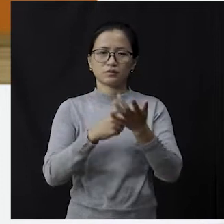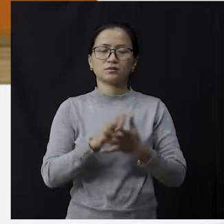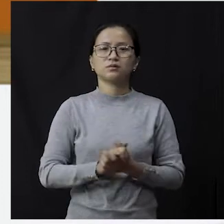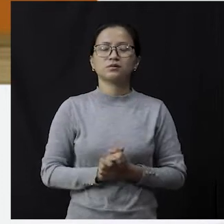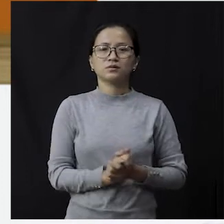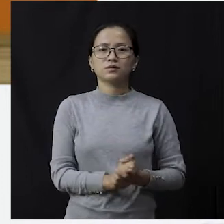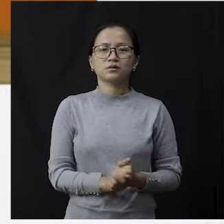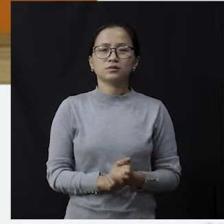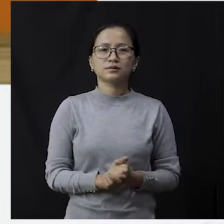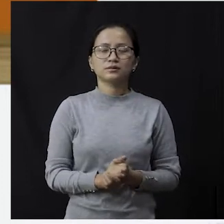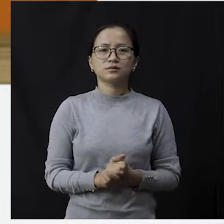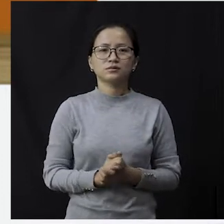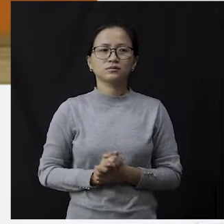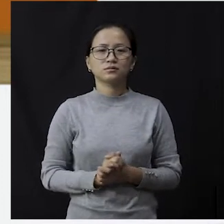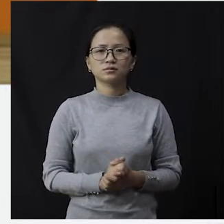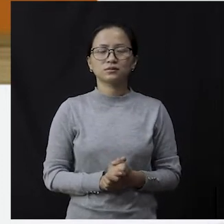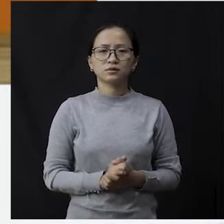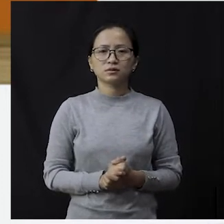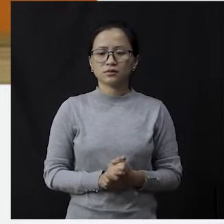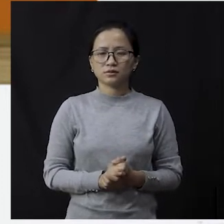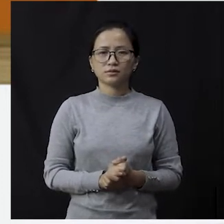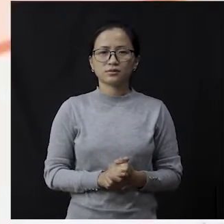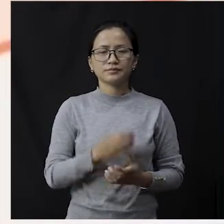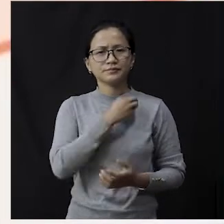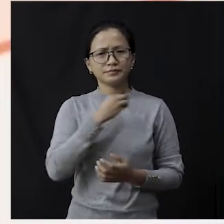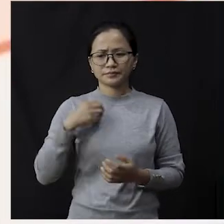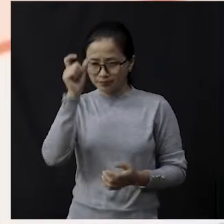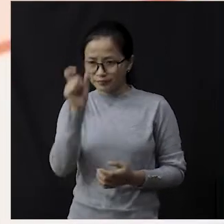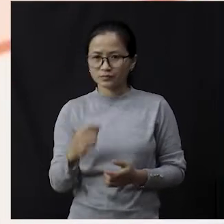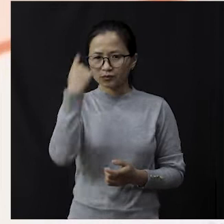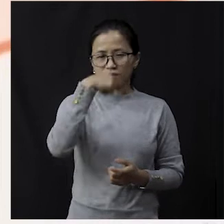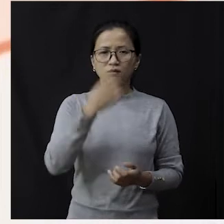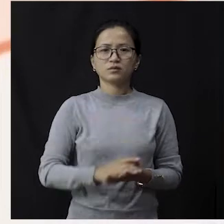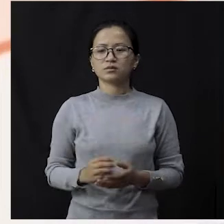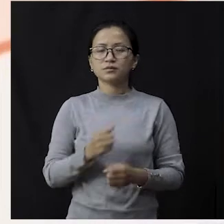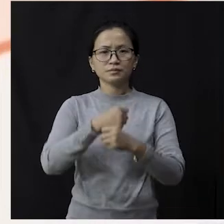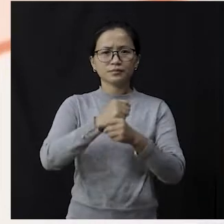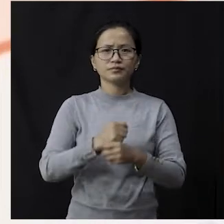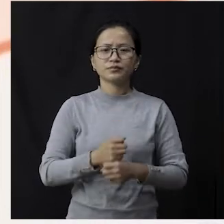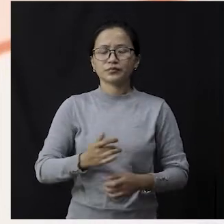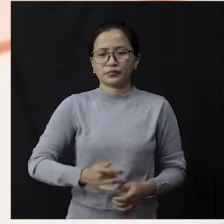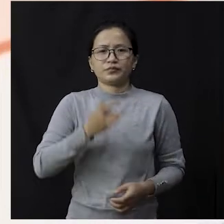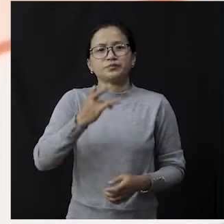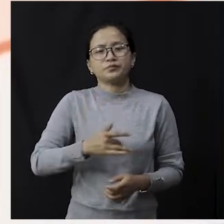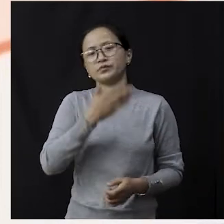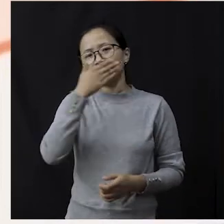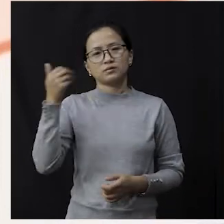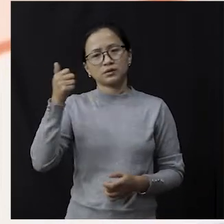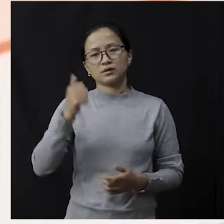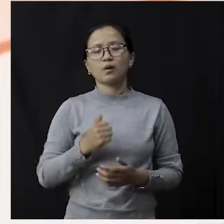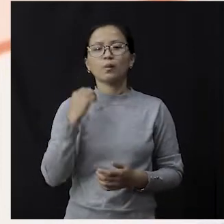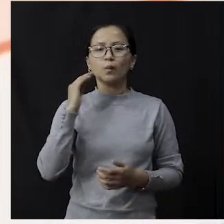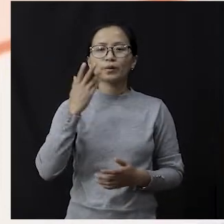D-O-C-T-O-R, doctor. So a doctor is a person who makes us to feel better